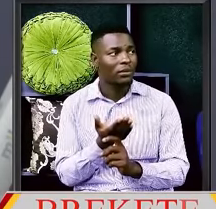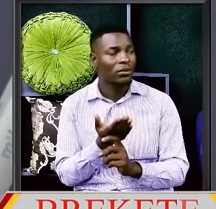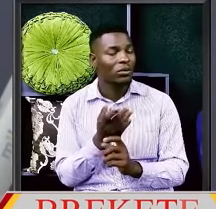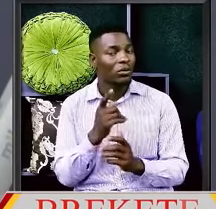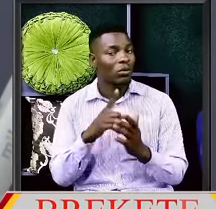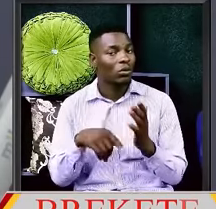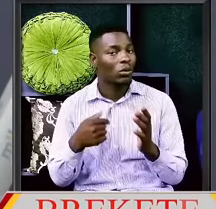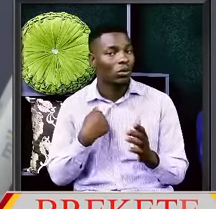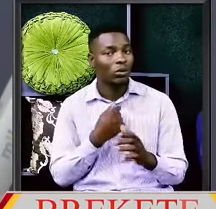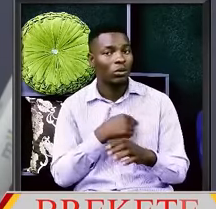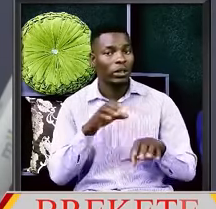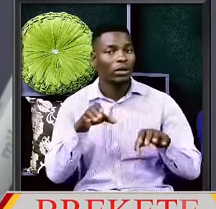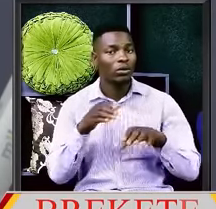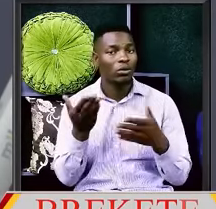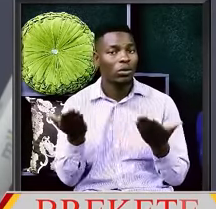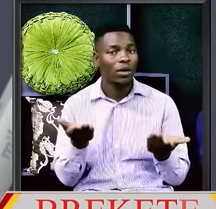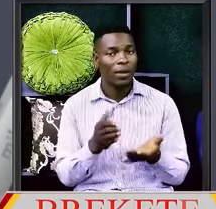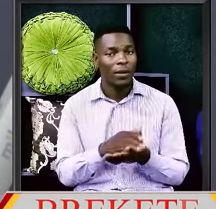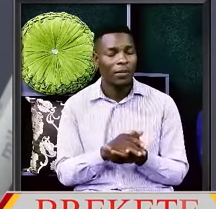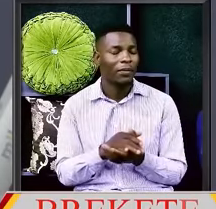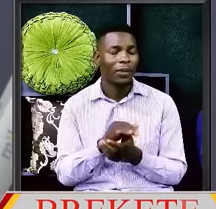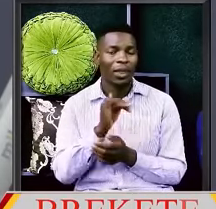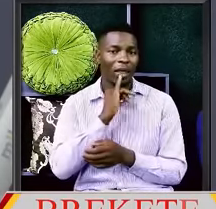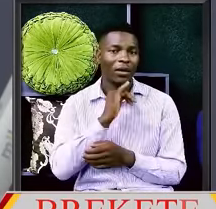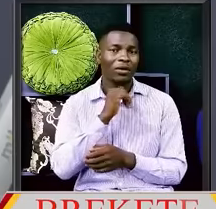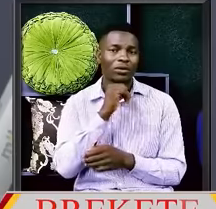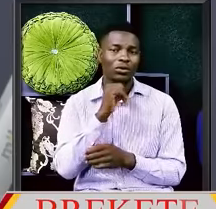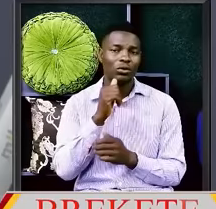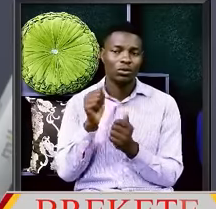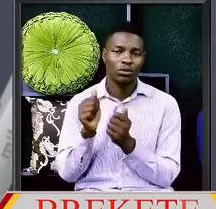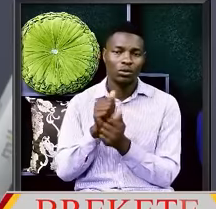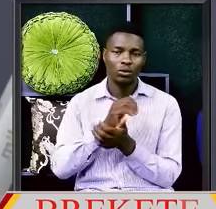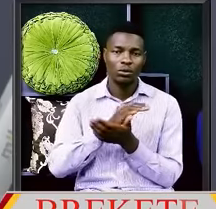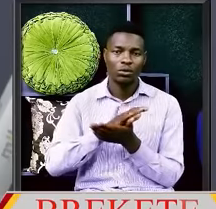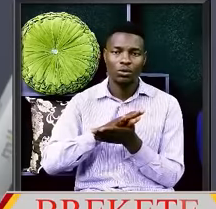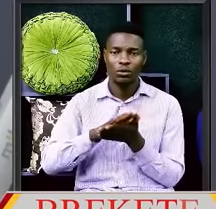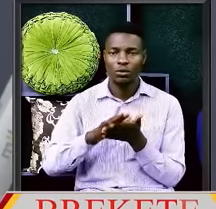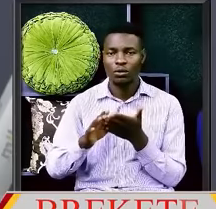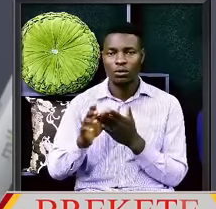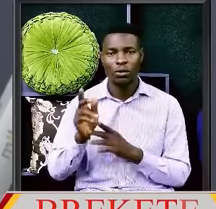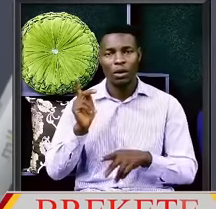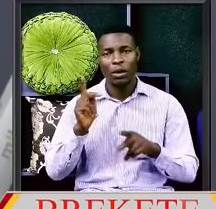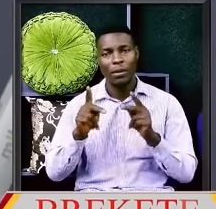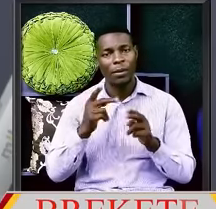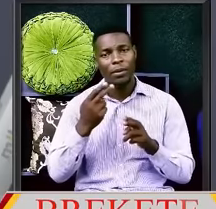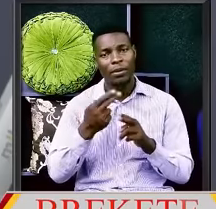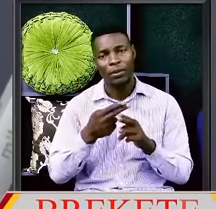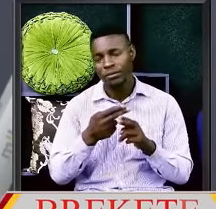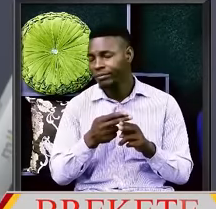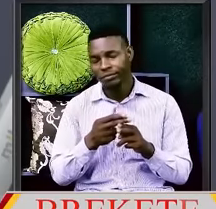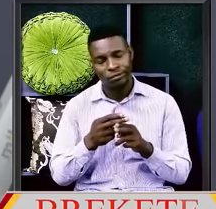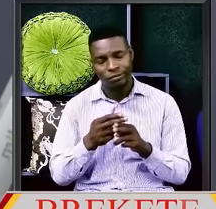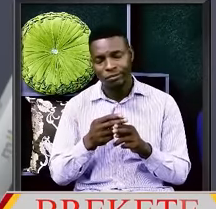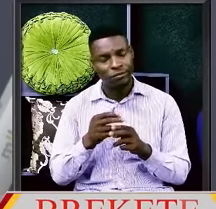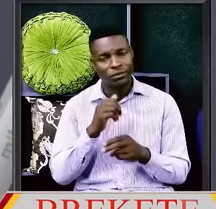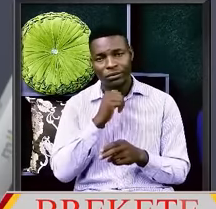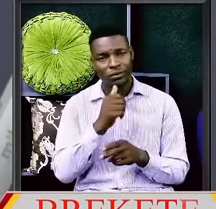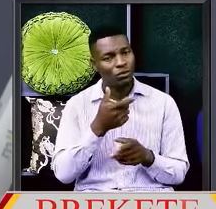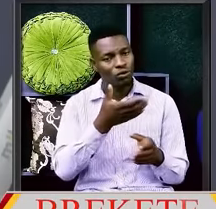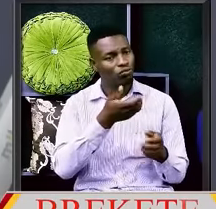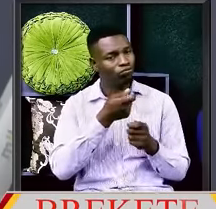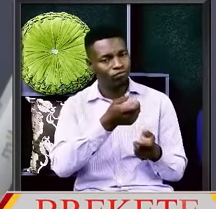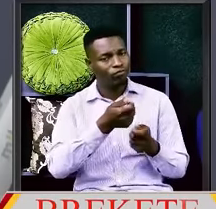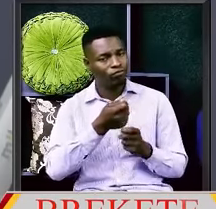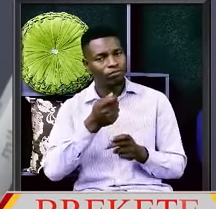What thing will they do here? Not be to destroy people names, not be to drag